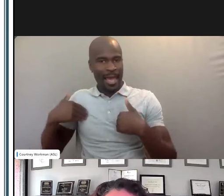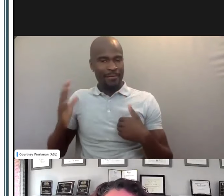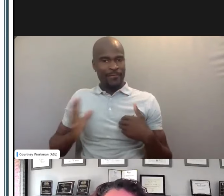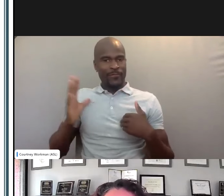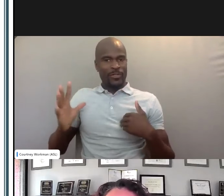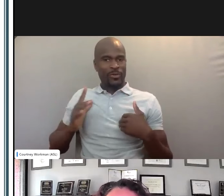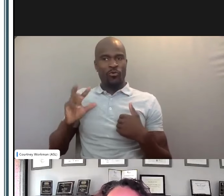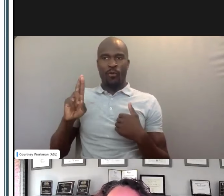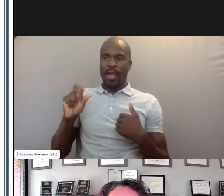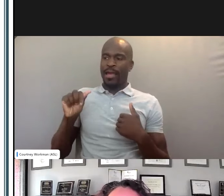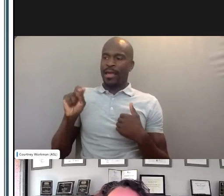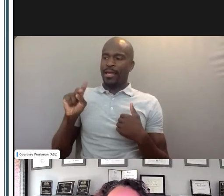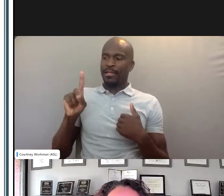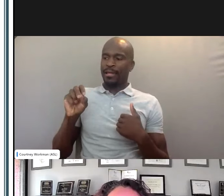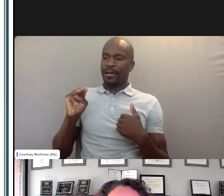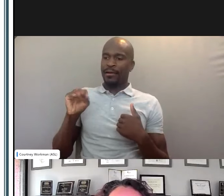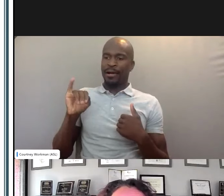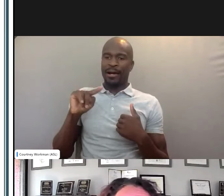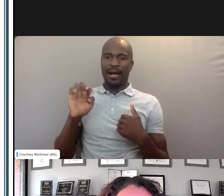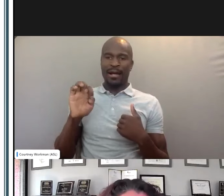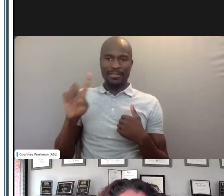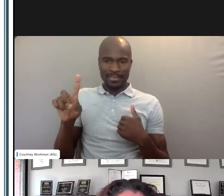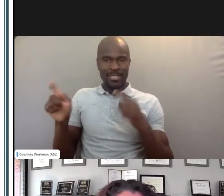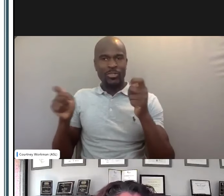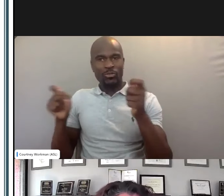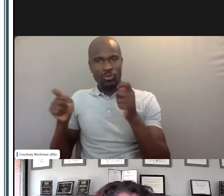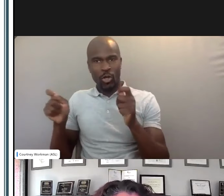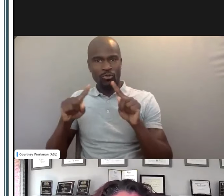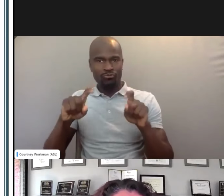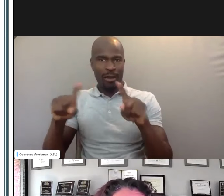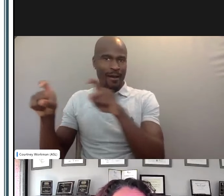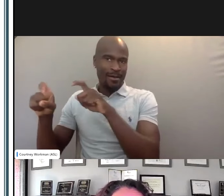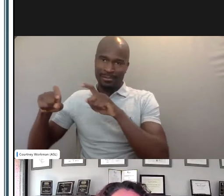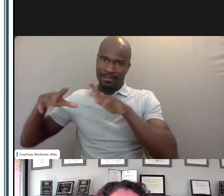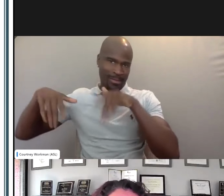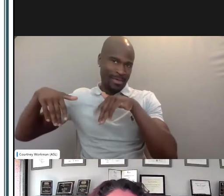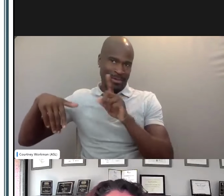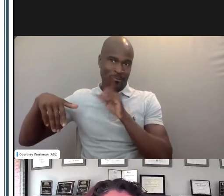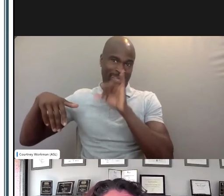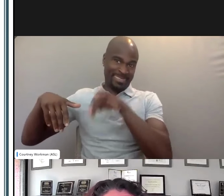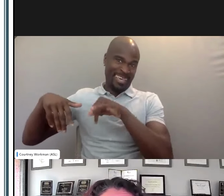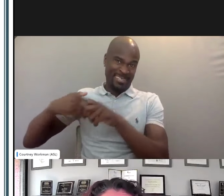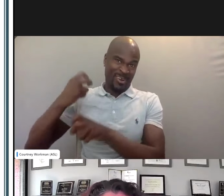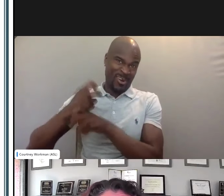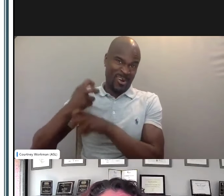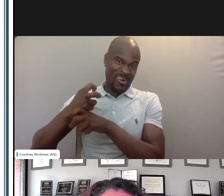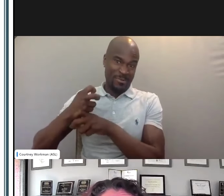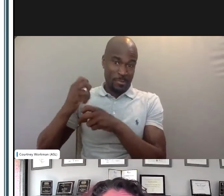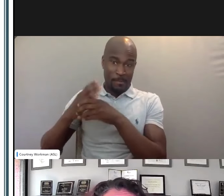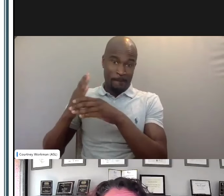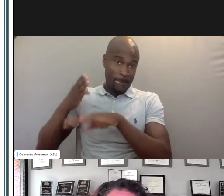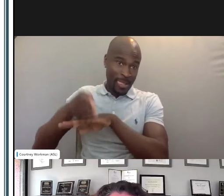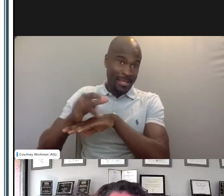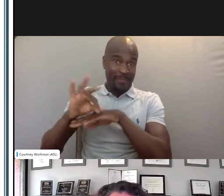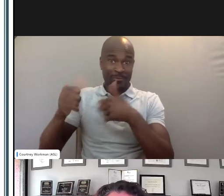psychological first aid in the aftermath of mass violence or disaster. Really hard to do randomized controlled trials in the immediate aftermath when you're doing crisis